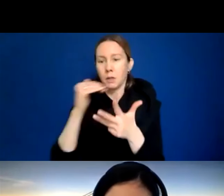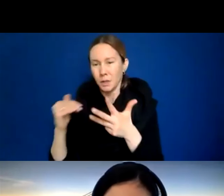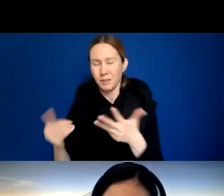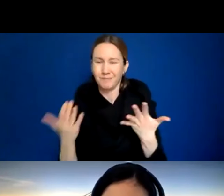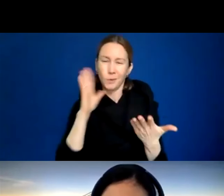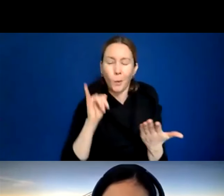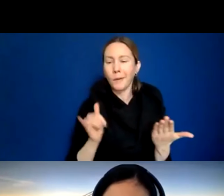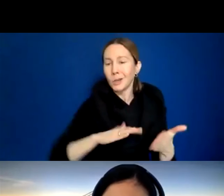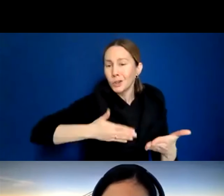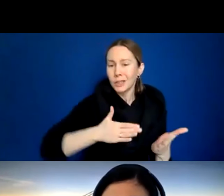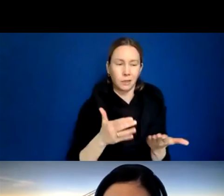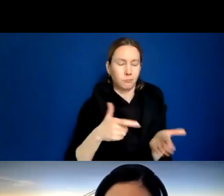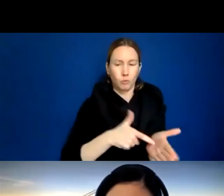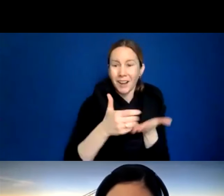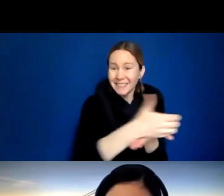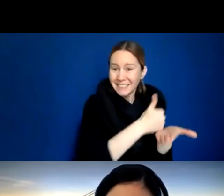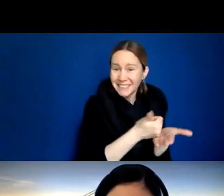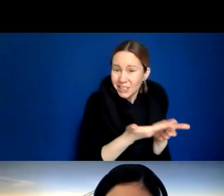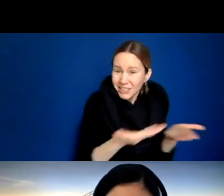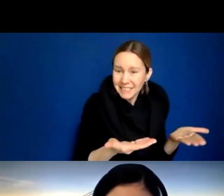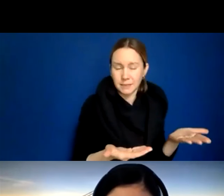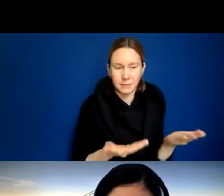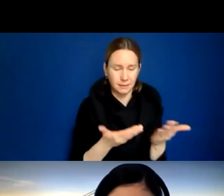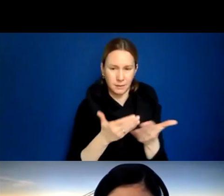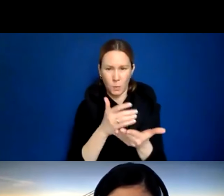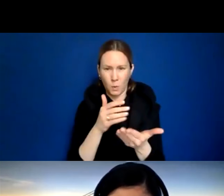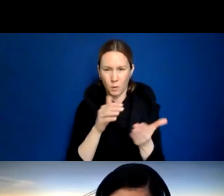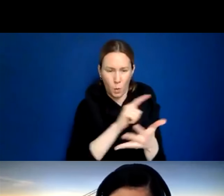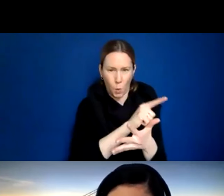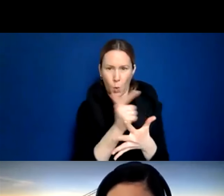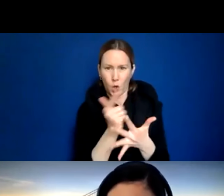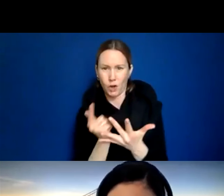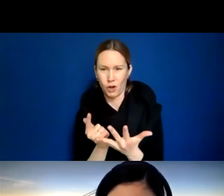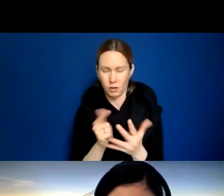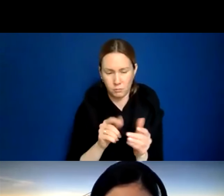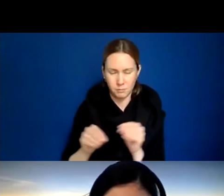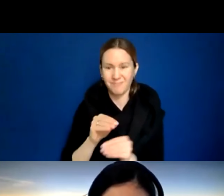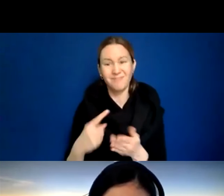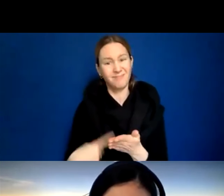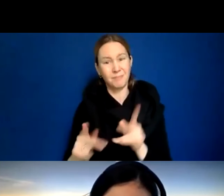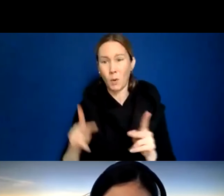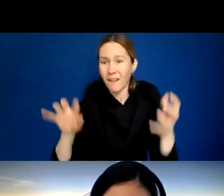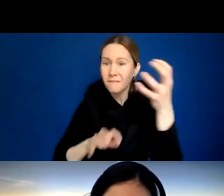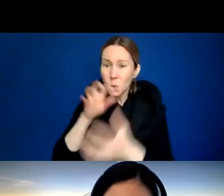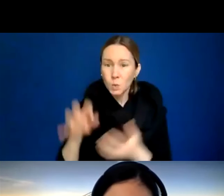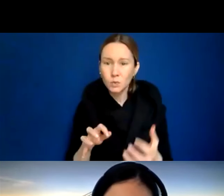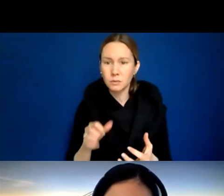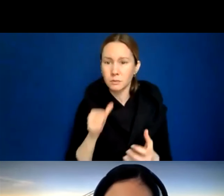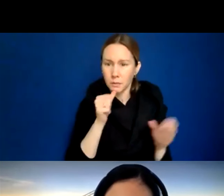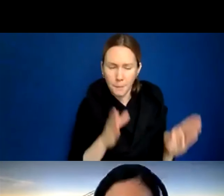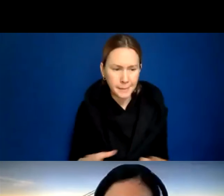certain order. And sometimes we see that people get a little bit confused because they're not organizing themselves and planning what they have